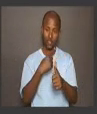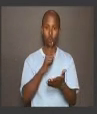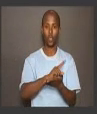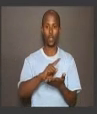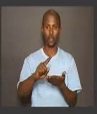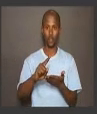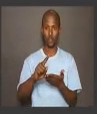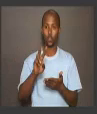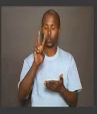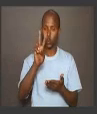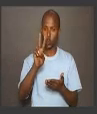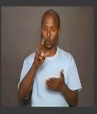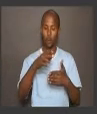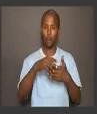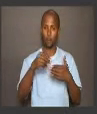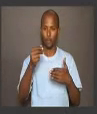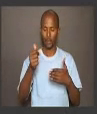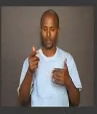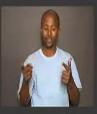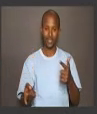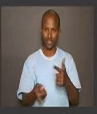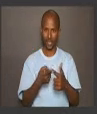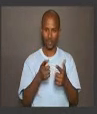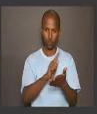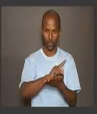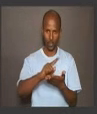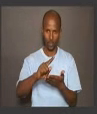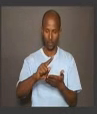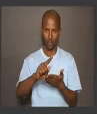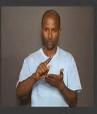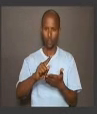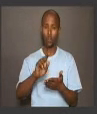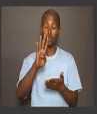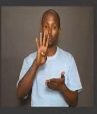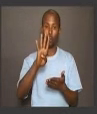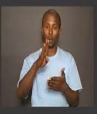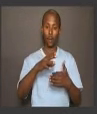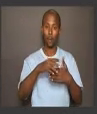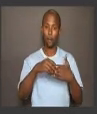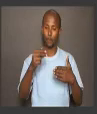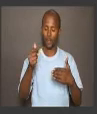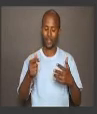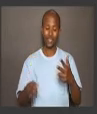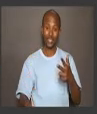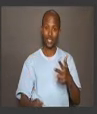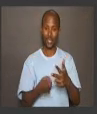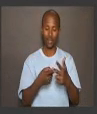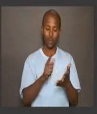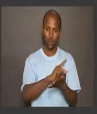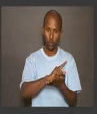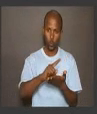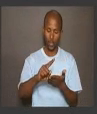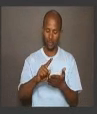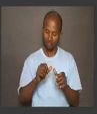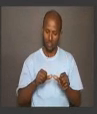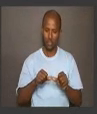2 birr in the second week, 4 birr in the third week, and so